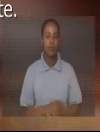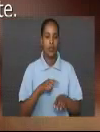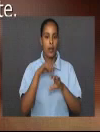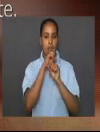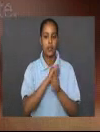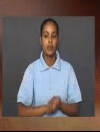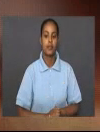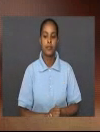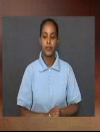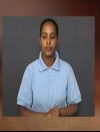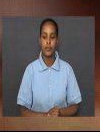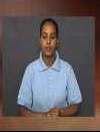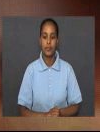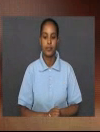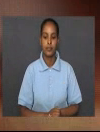Time's up.